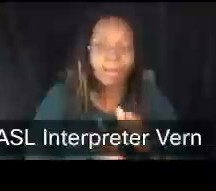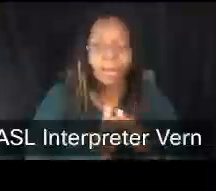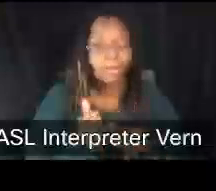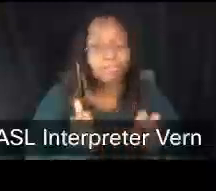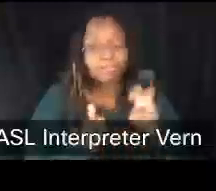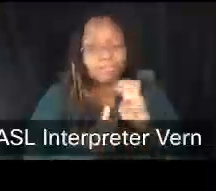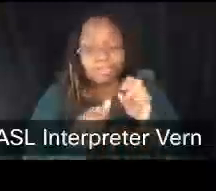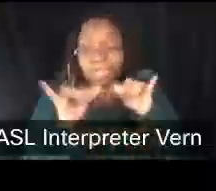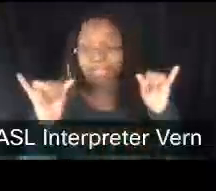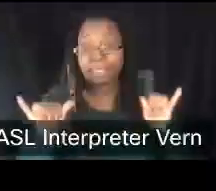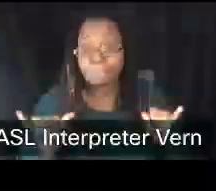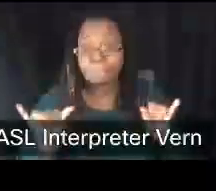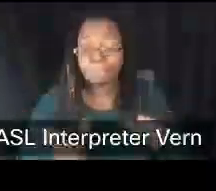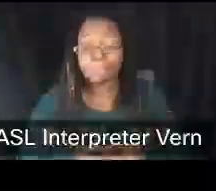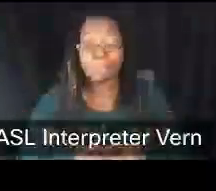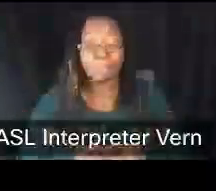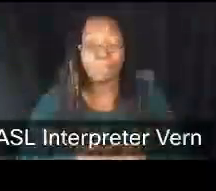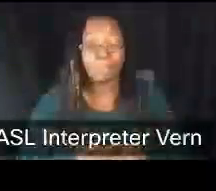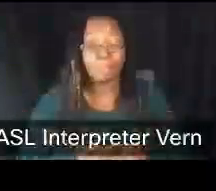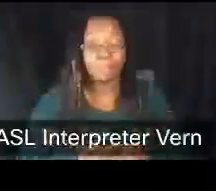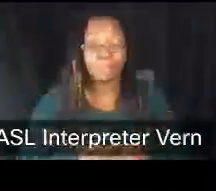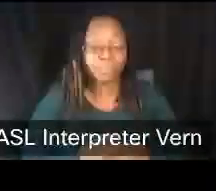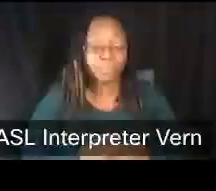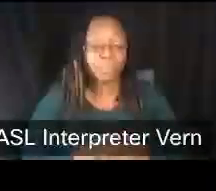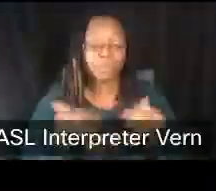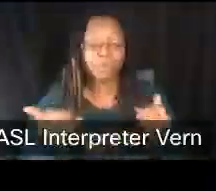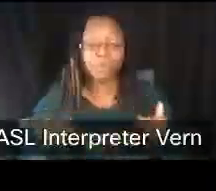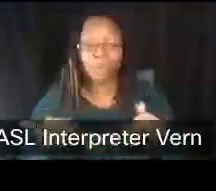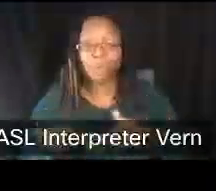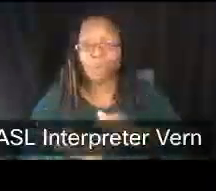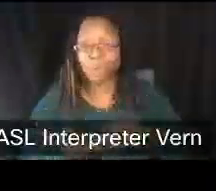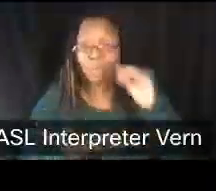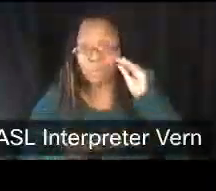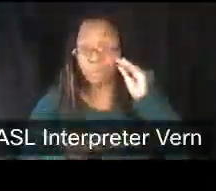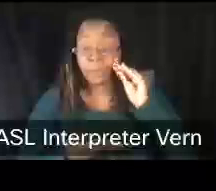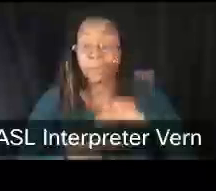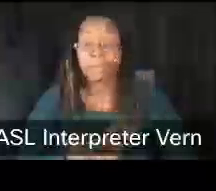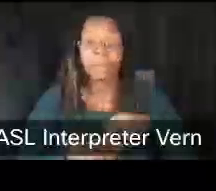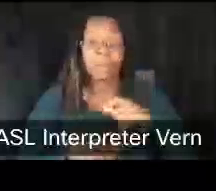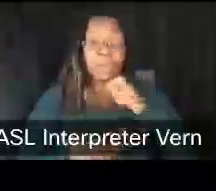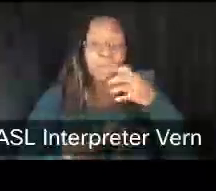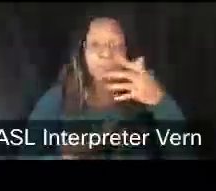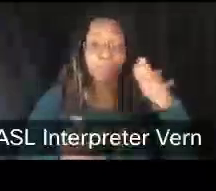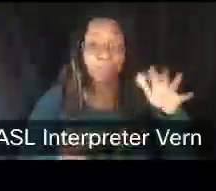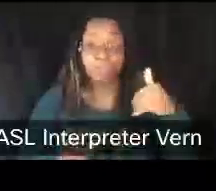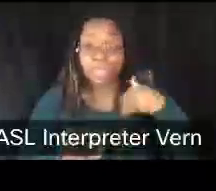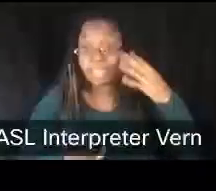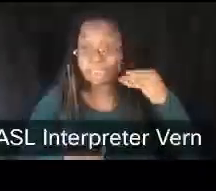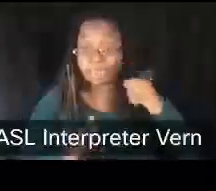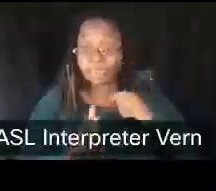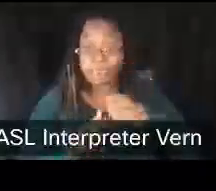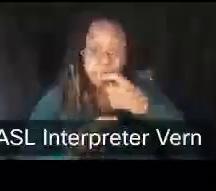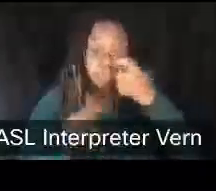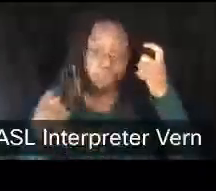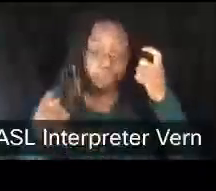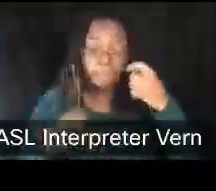systems. And what we know is that for those of us who have had experiences with trauma and violence,